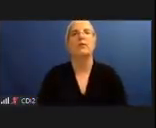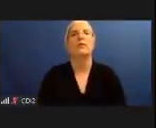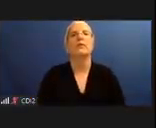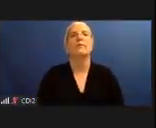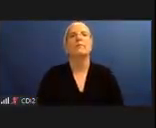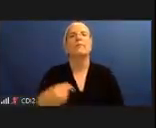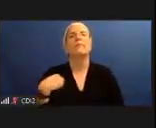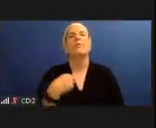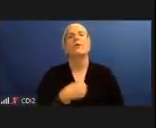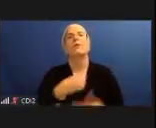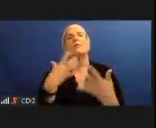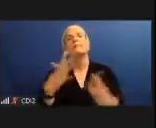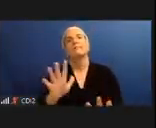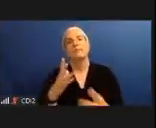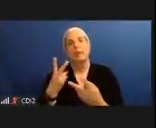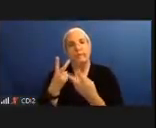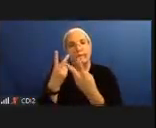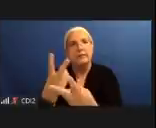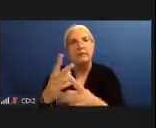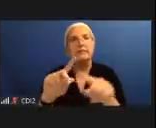to